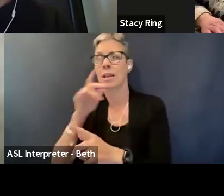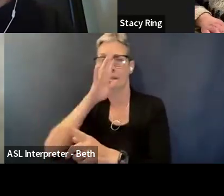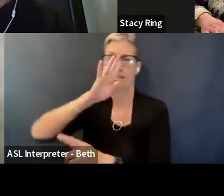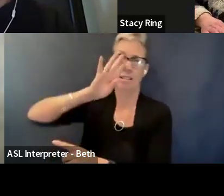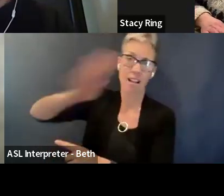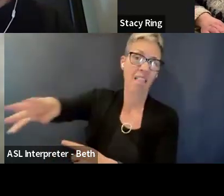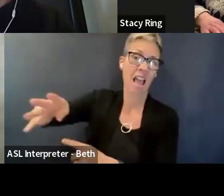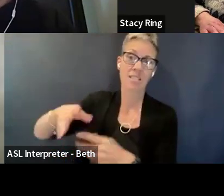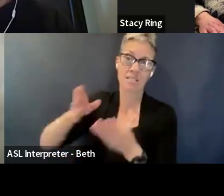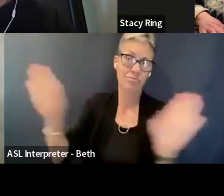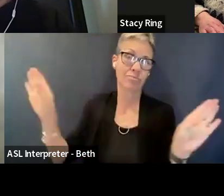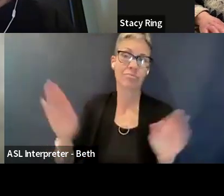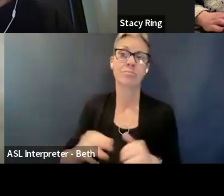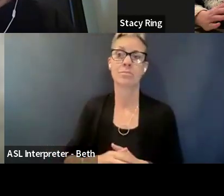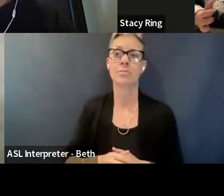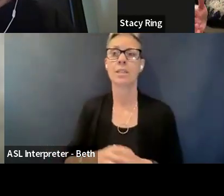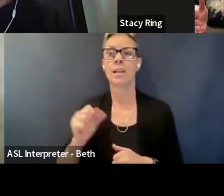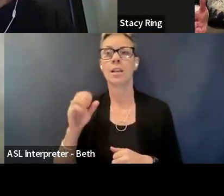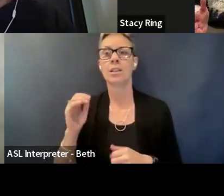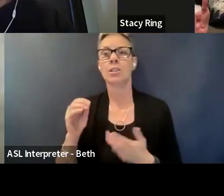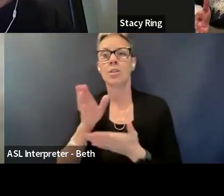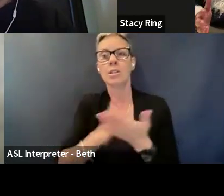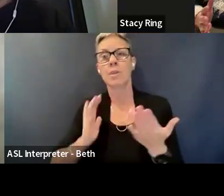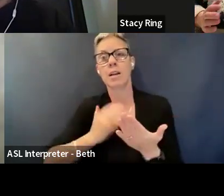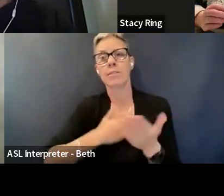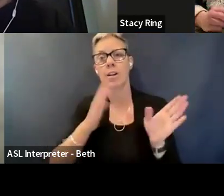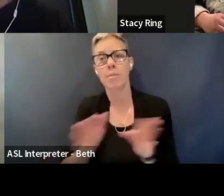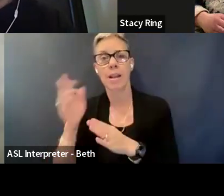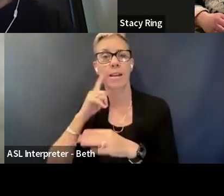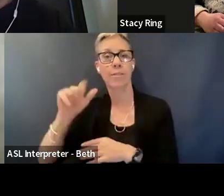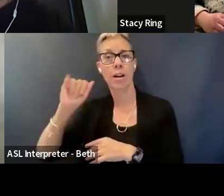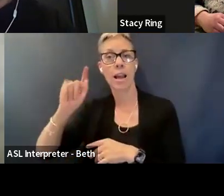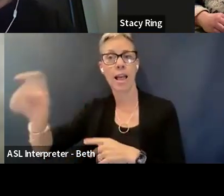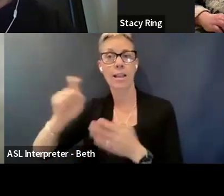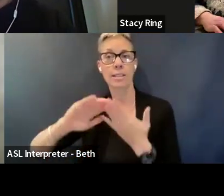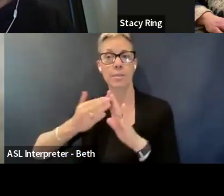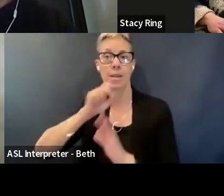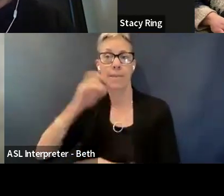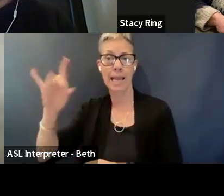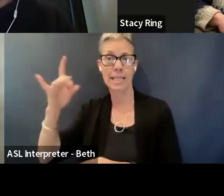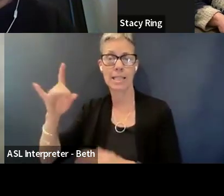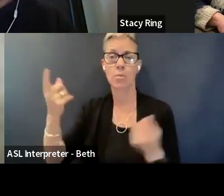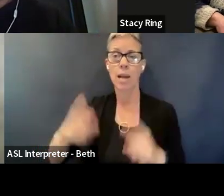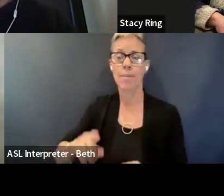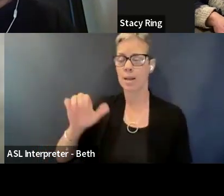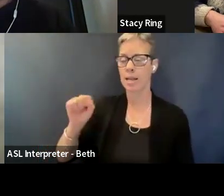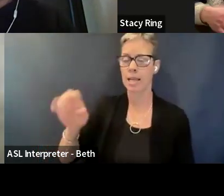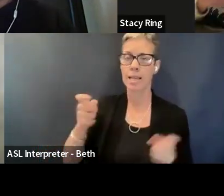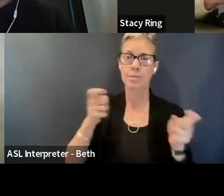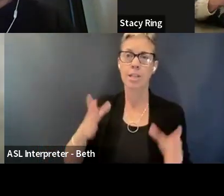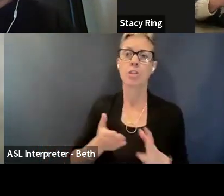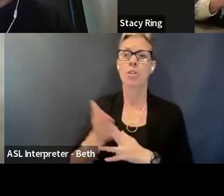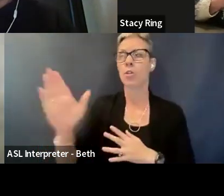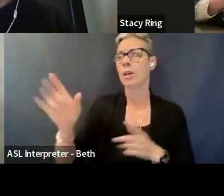neglect. So as part of our planning for Alex turning 18, his case manager through his managed care